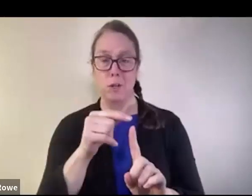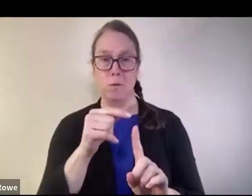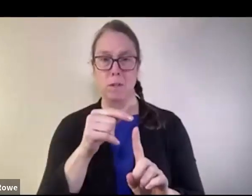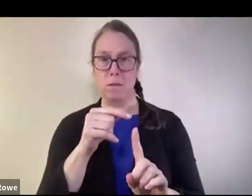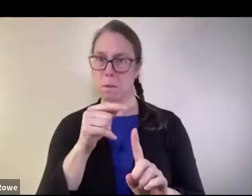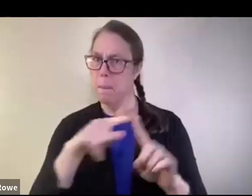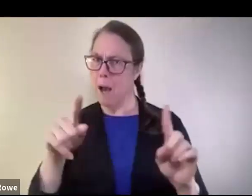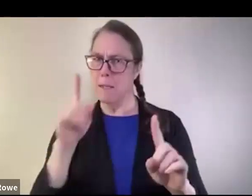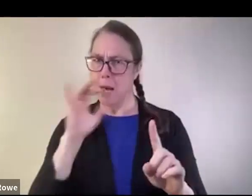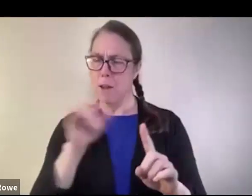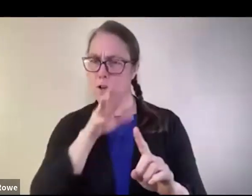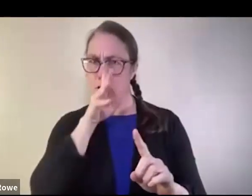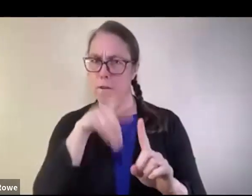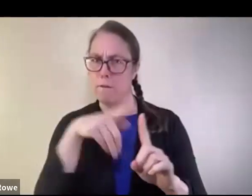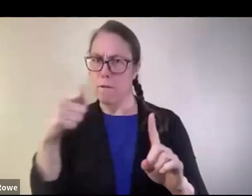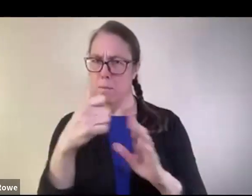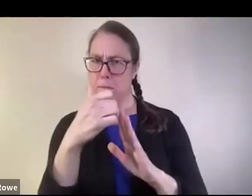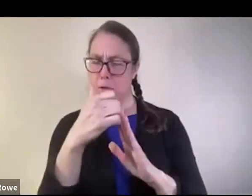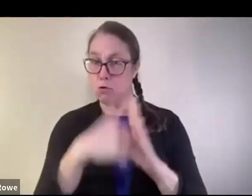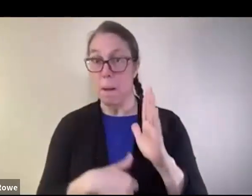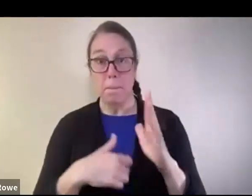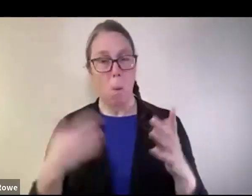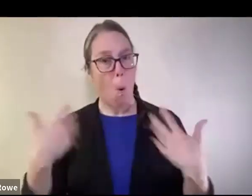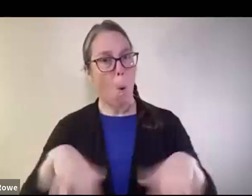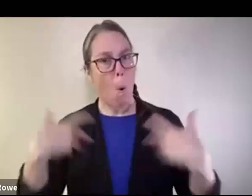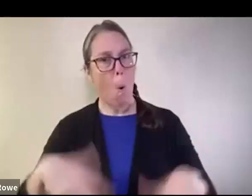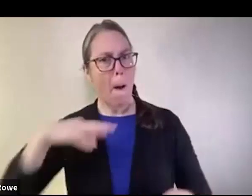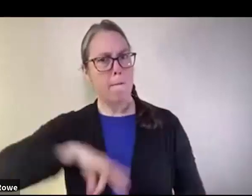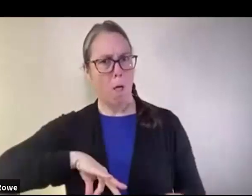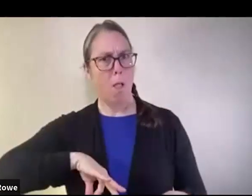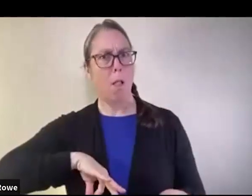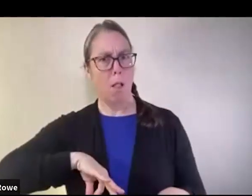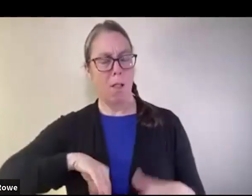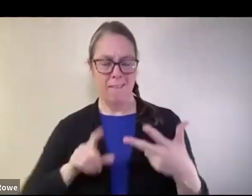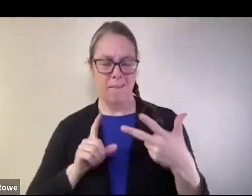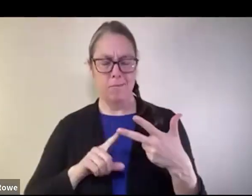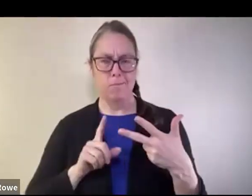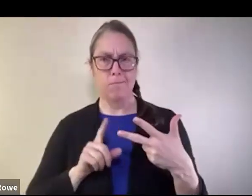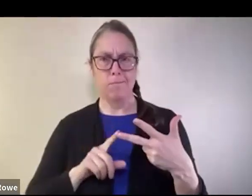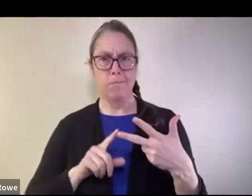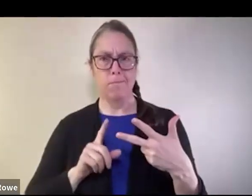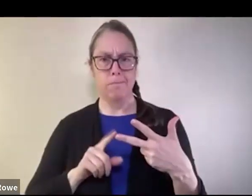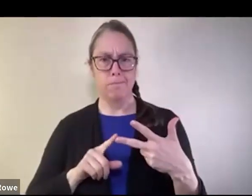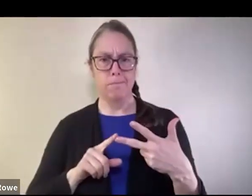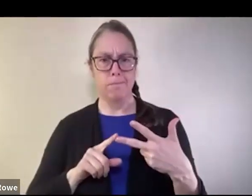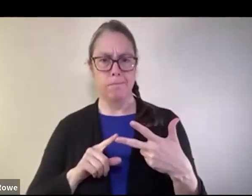script, which was extremely helpful. And a third counselor